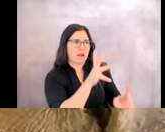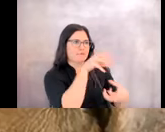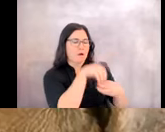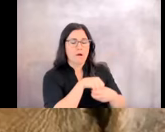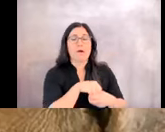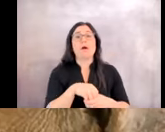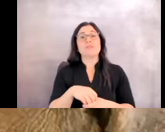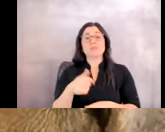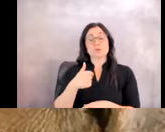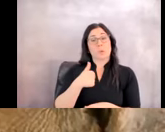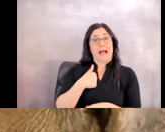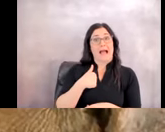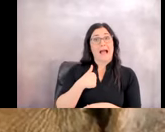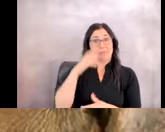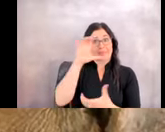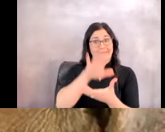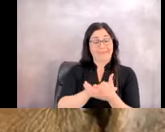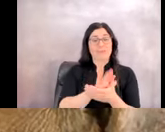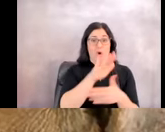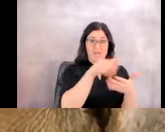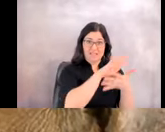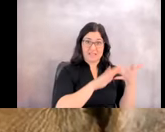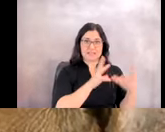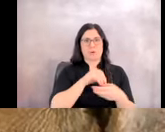So I would believe that all of it is a part of our job.